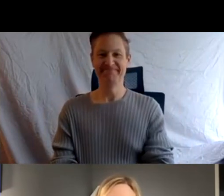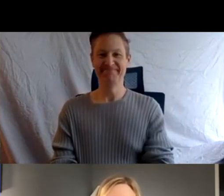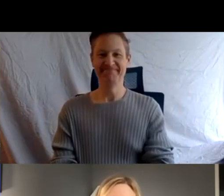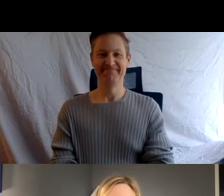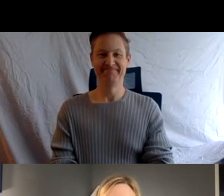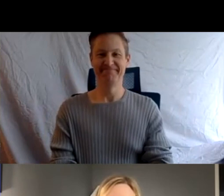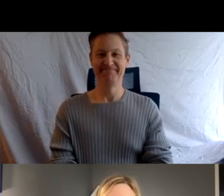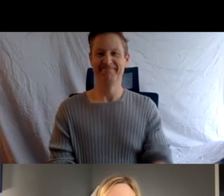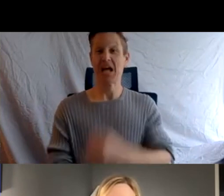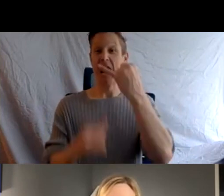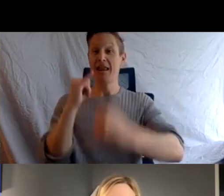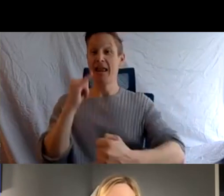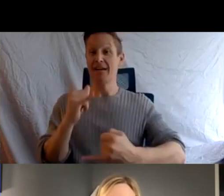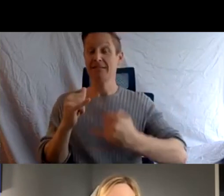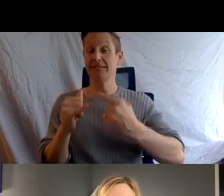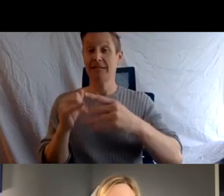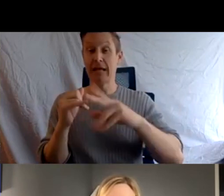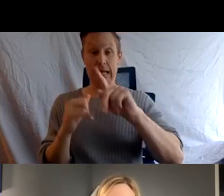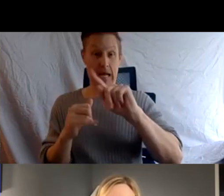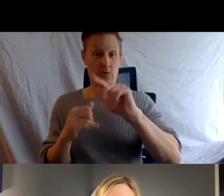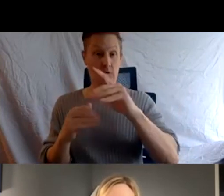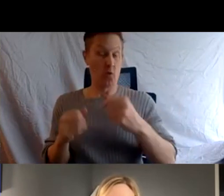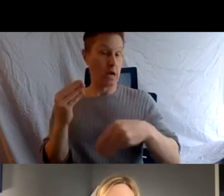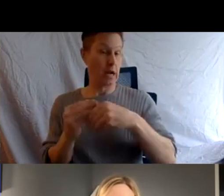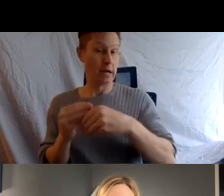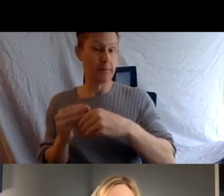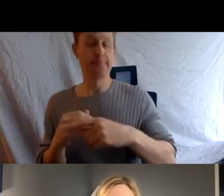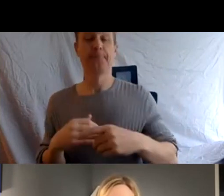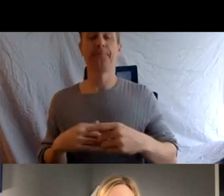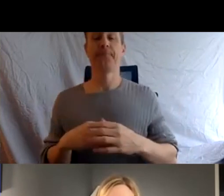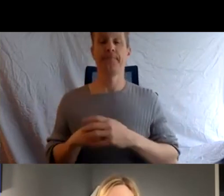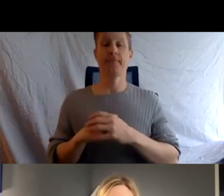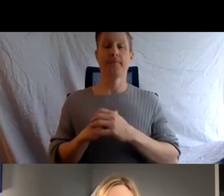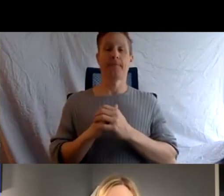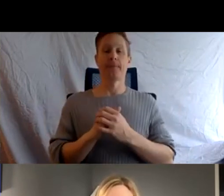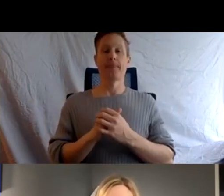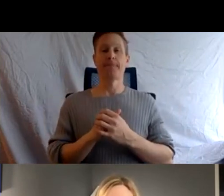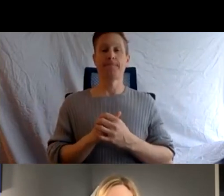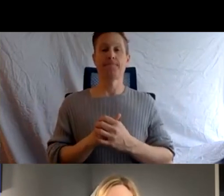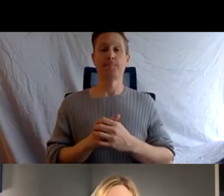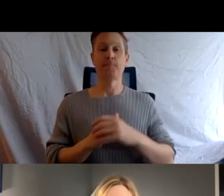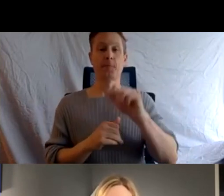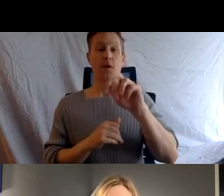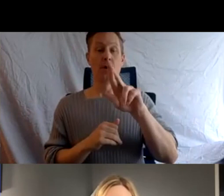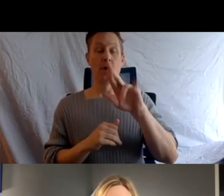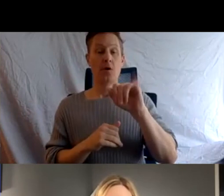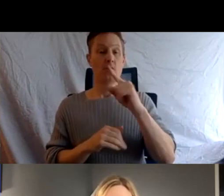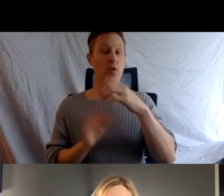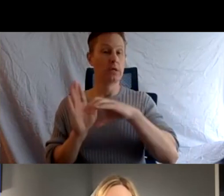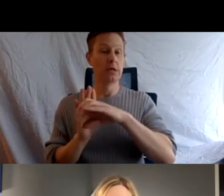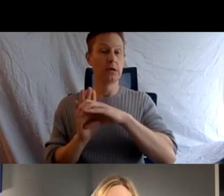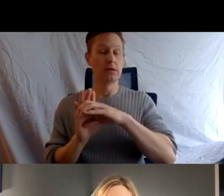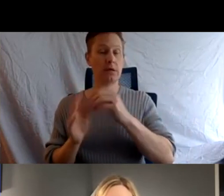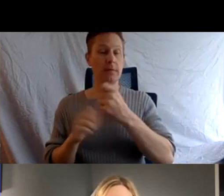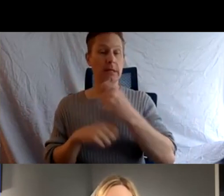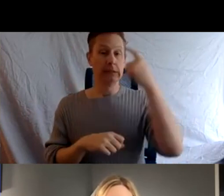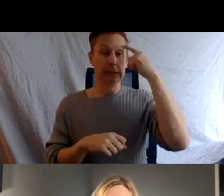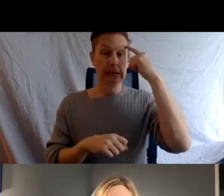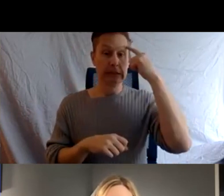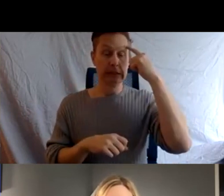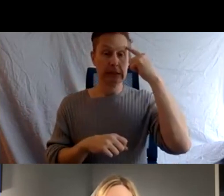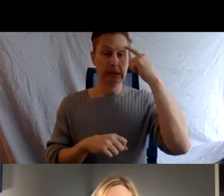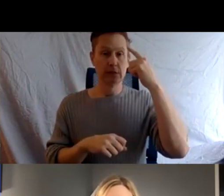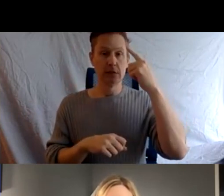So One we last part- thing, Oh, go ahead. having Ari as one of the characters made us very conscious for designing